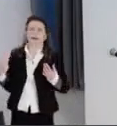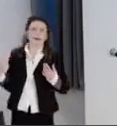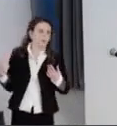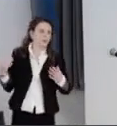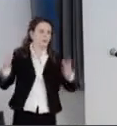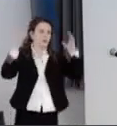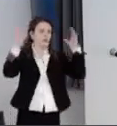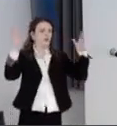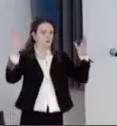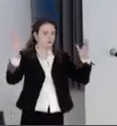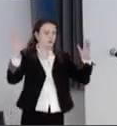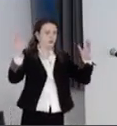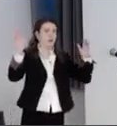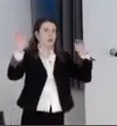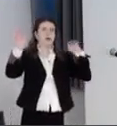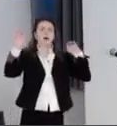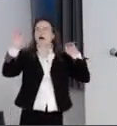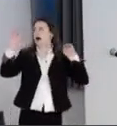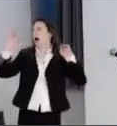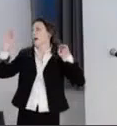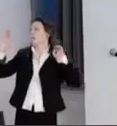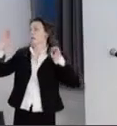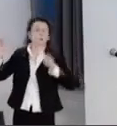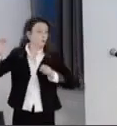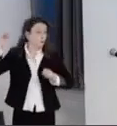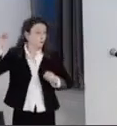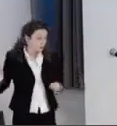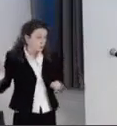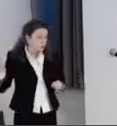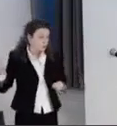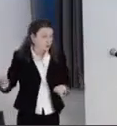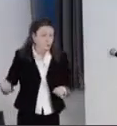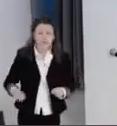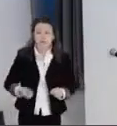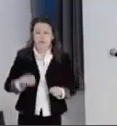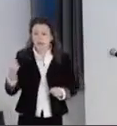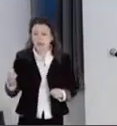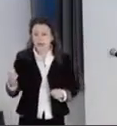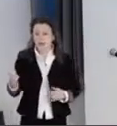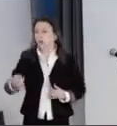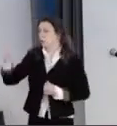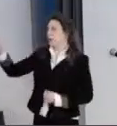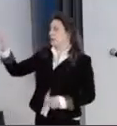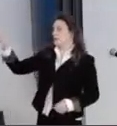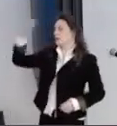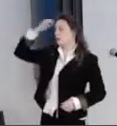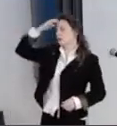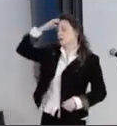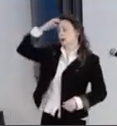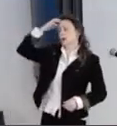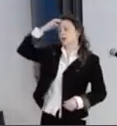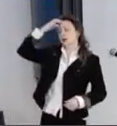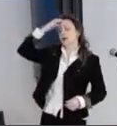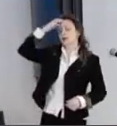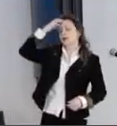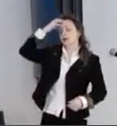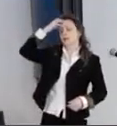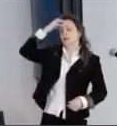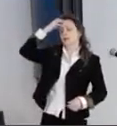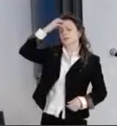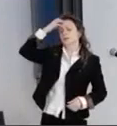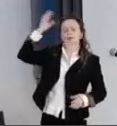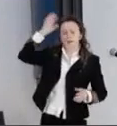addicts like me, sort of reference perfume reviewers, say, and Luca Turan was trained